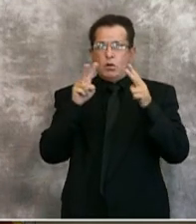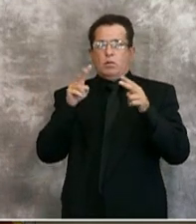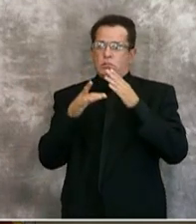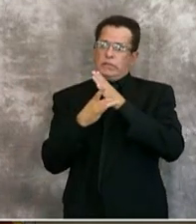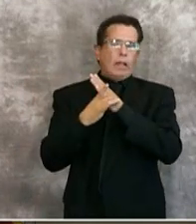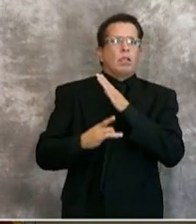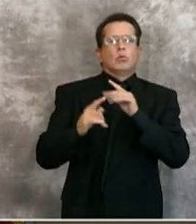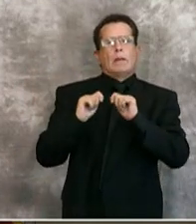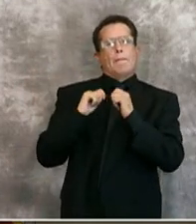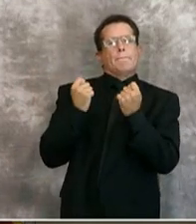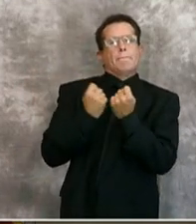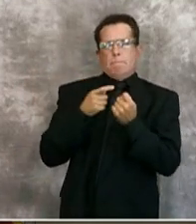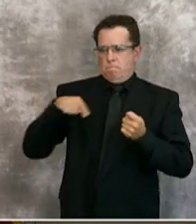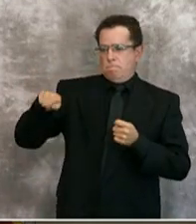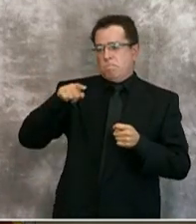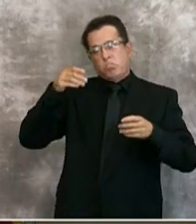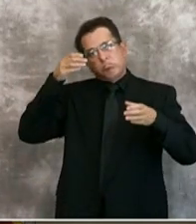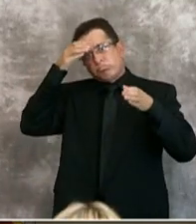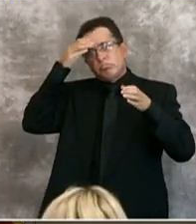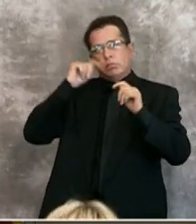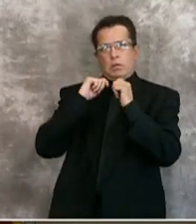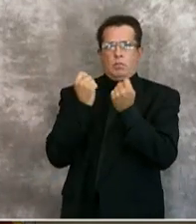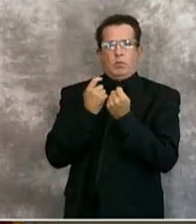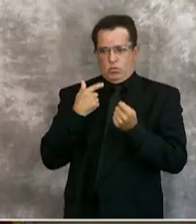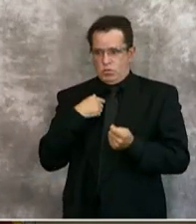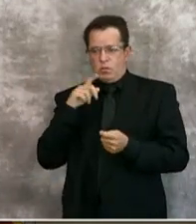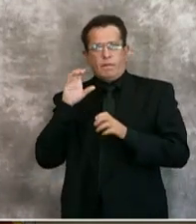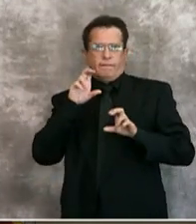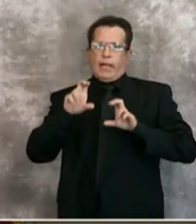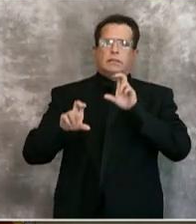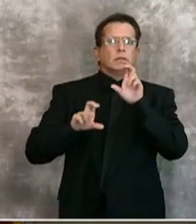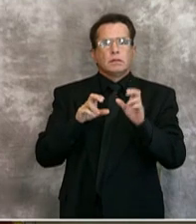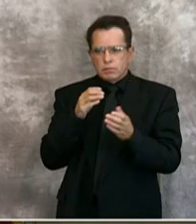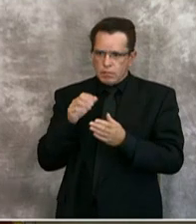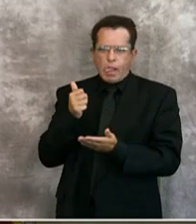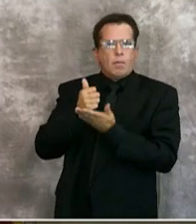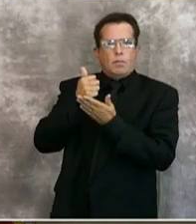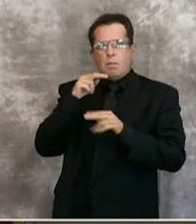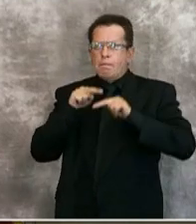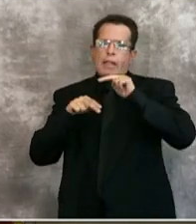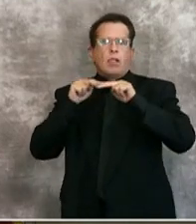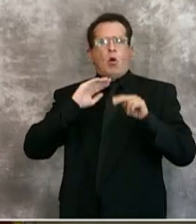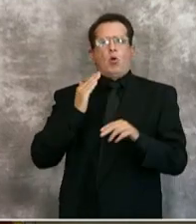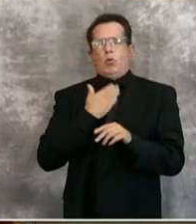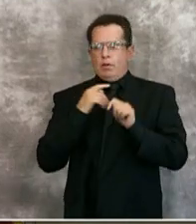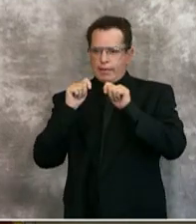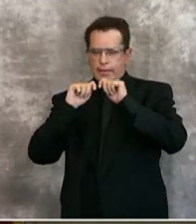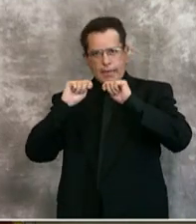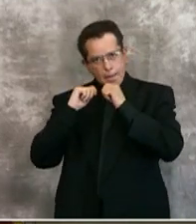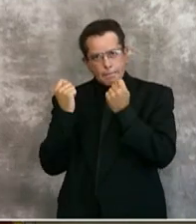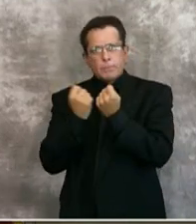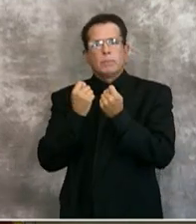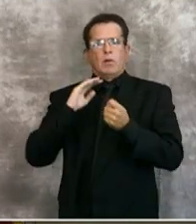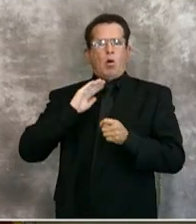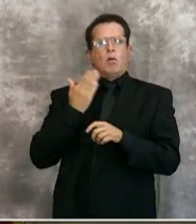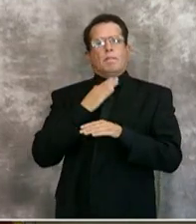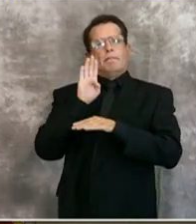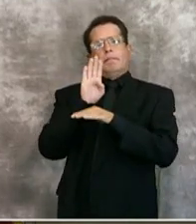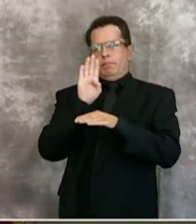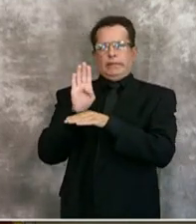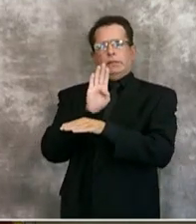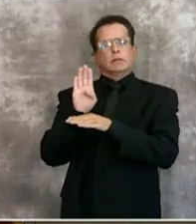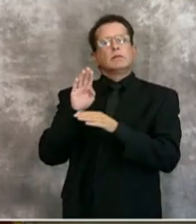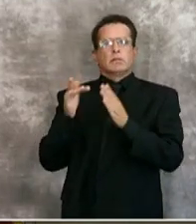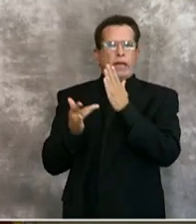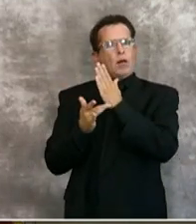team. We're continuing to invest in our facility, our infrastructure, and our team, and the technology behind